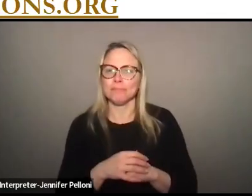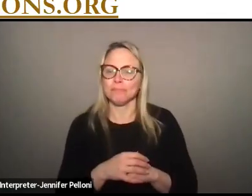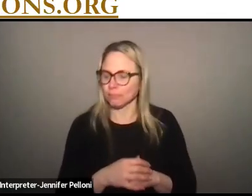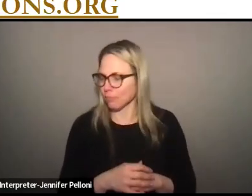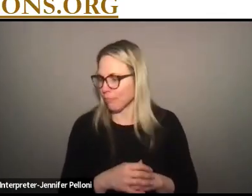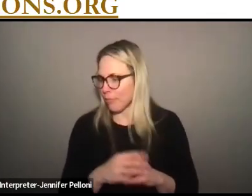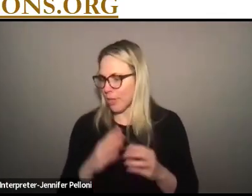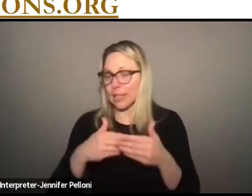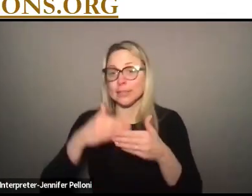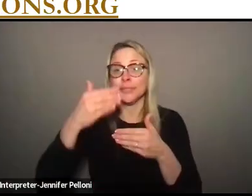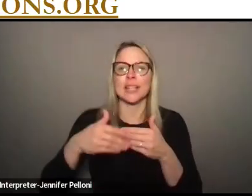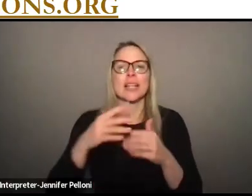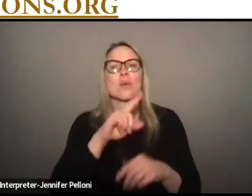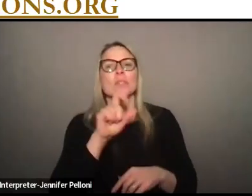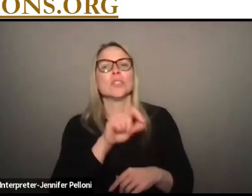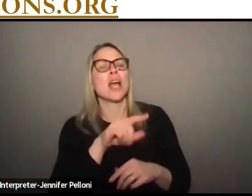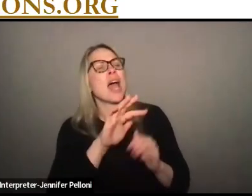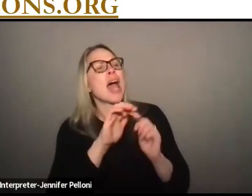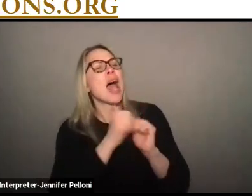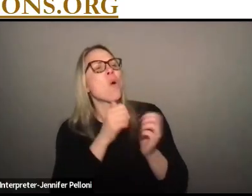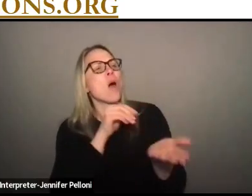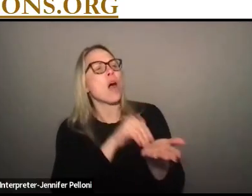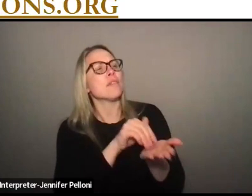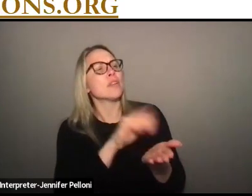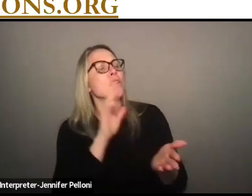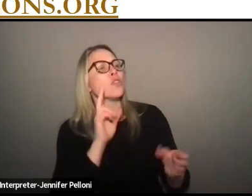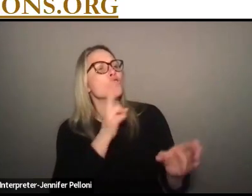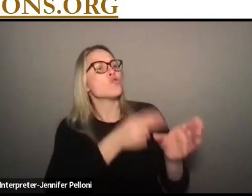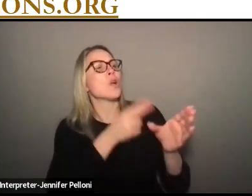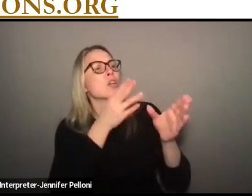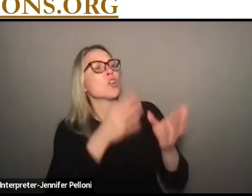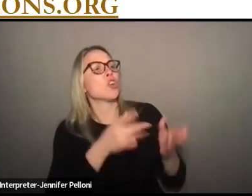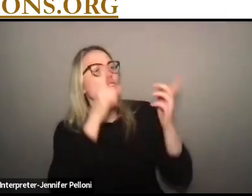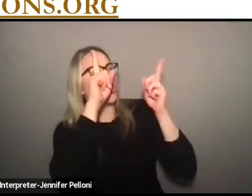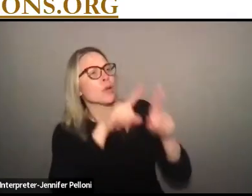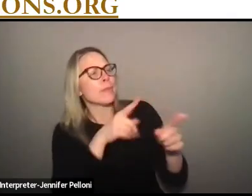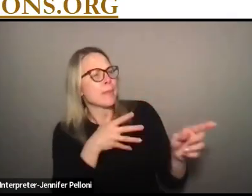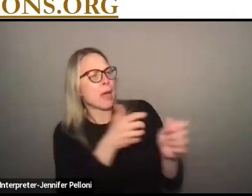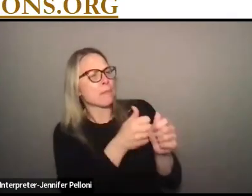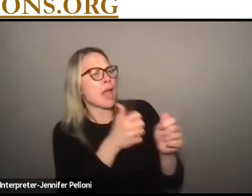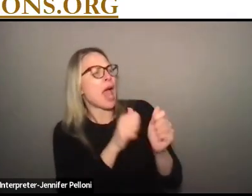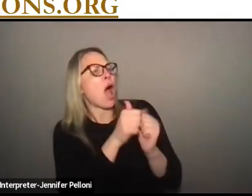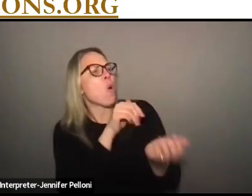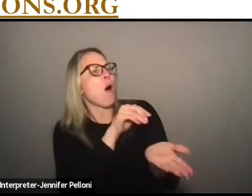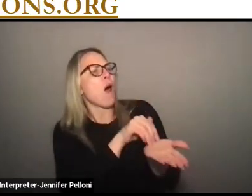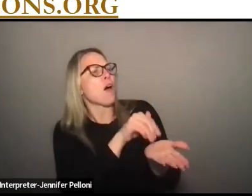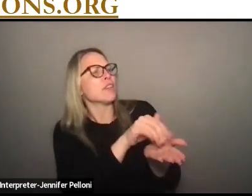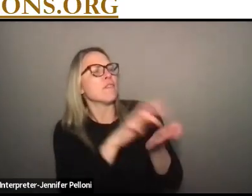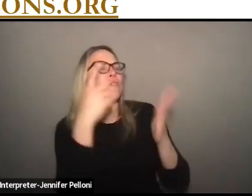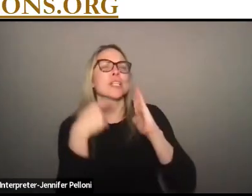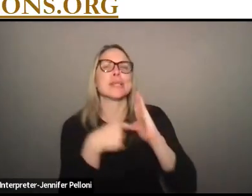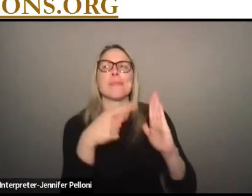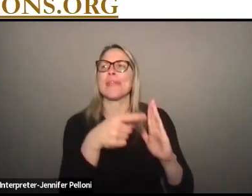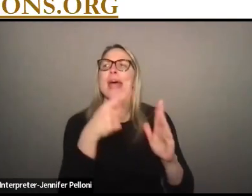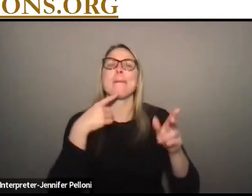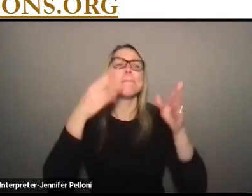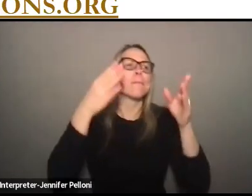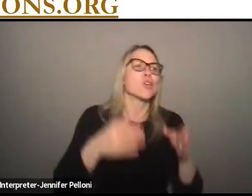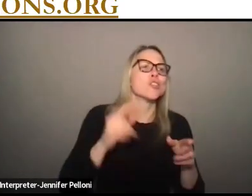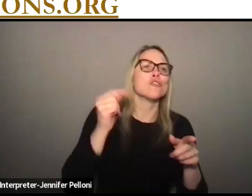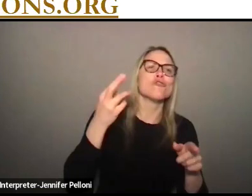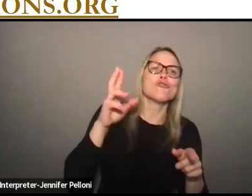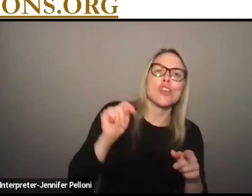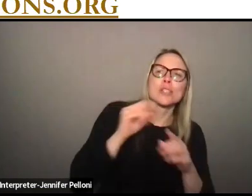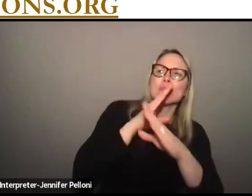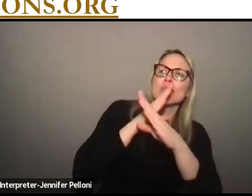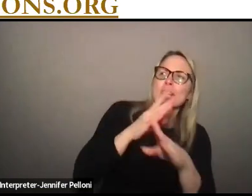So next is how often can the joinder agreement can be updated if we need to make changes to the representative, trust protector,